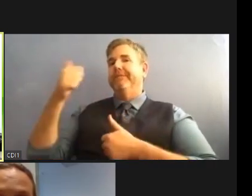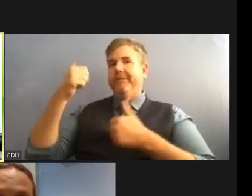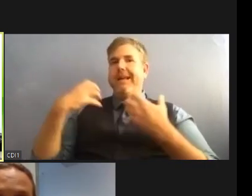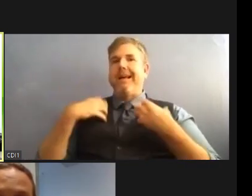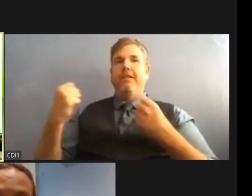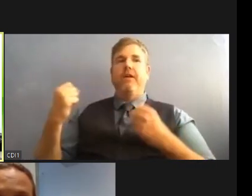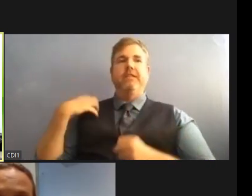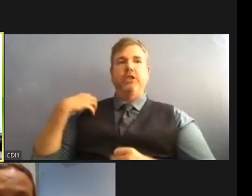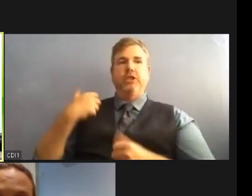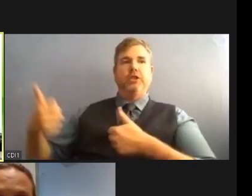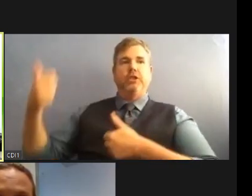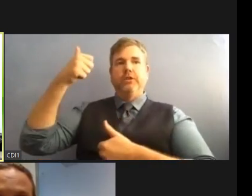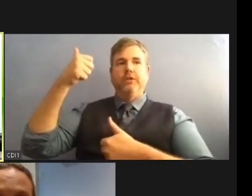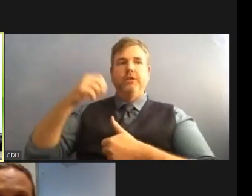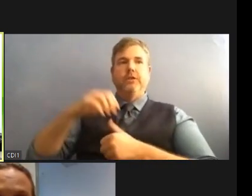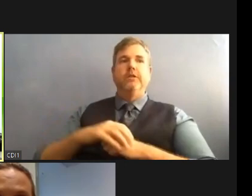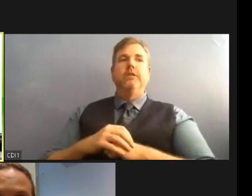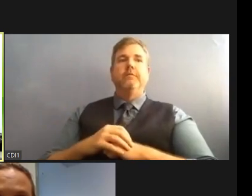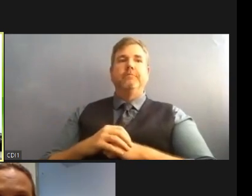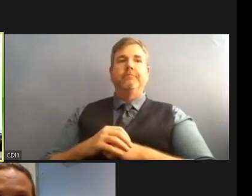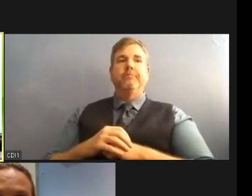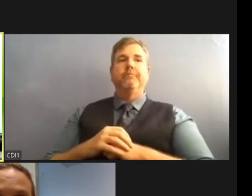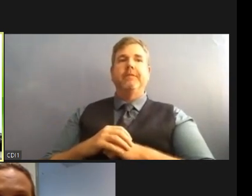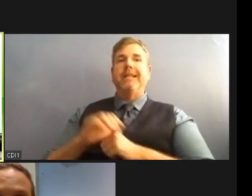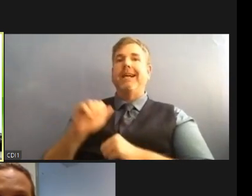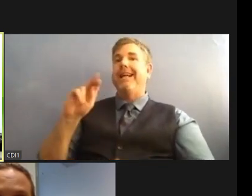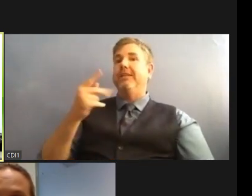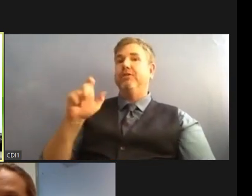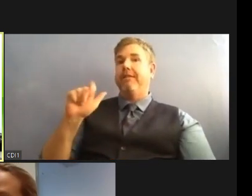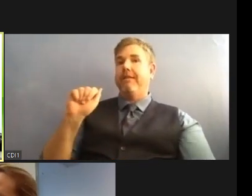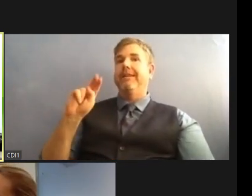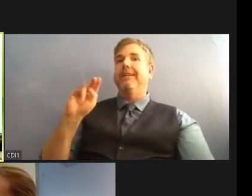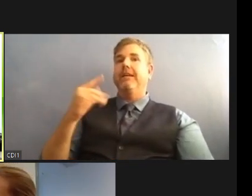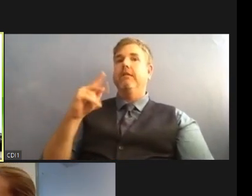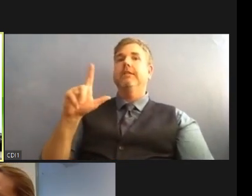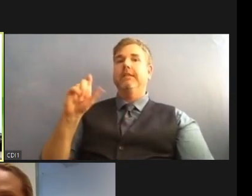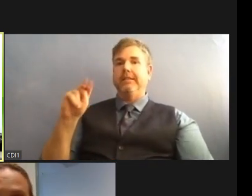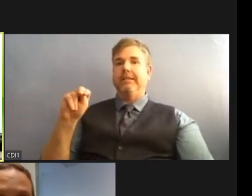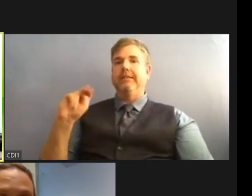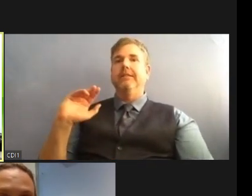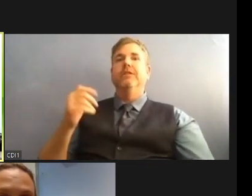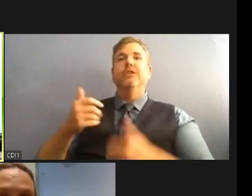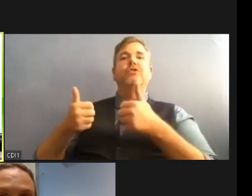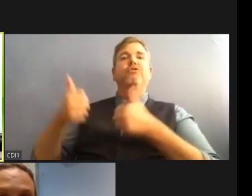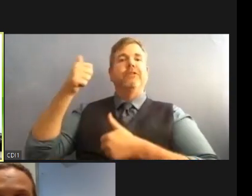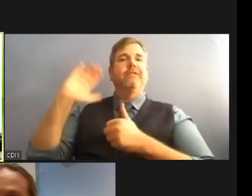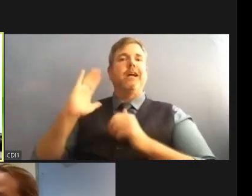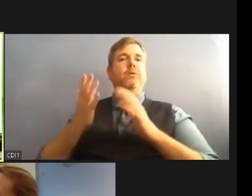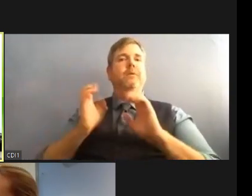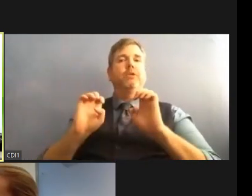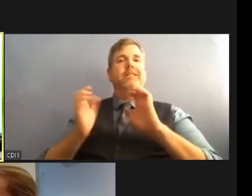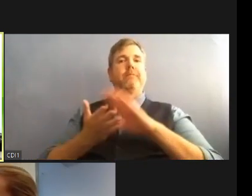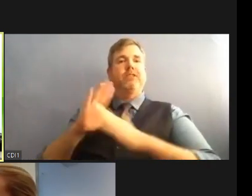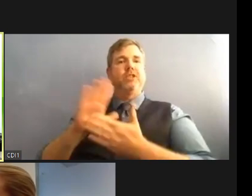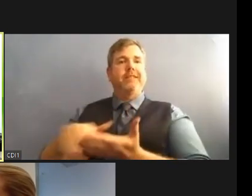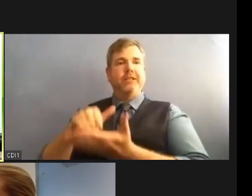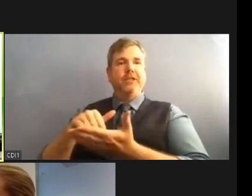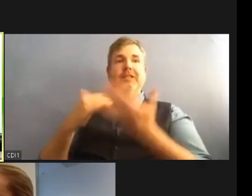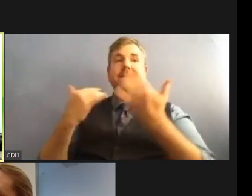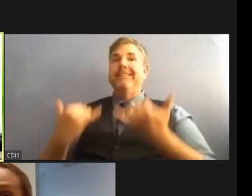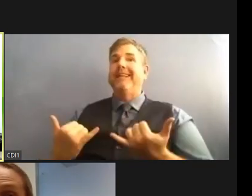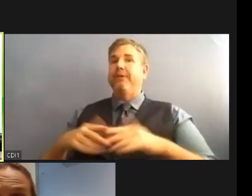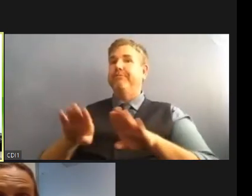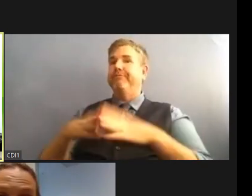Now, let's dive into the questions that were submitted by our very own local residents. So we know that August is back to